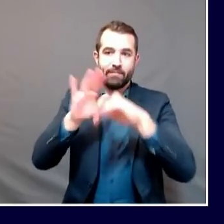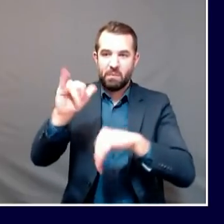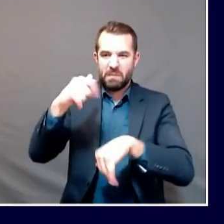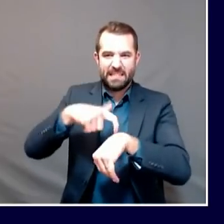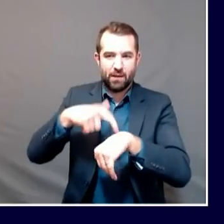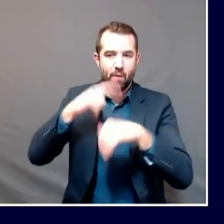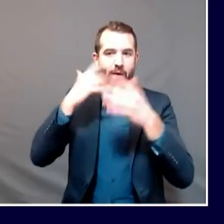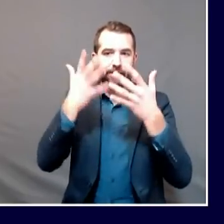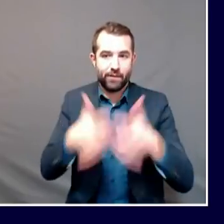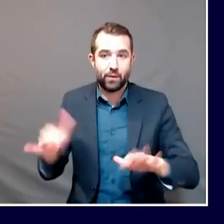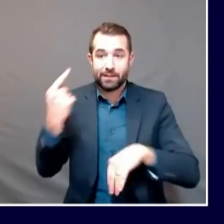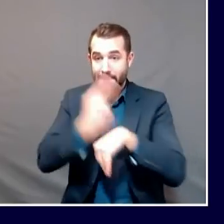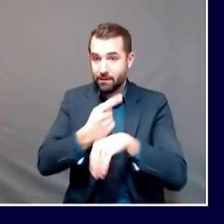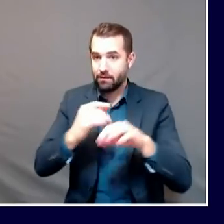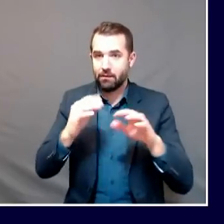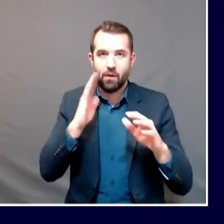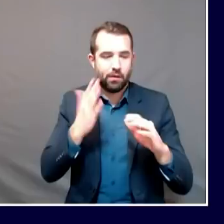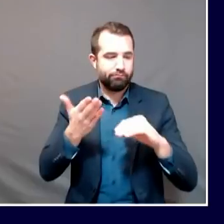be even higher.